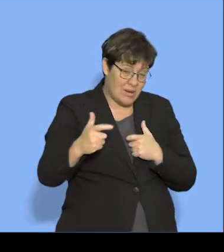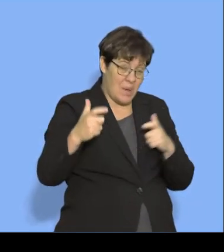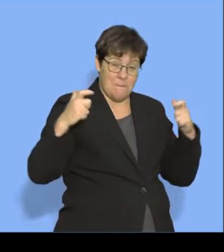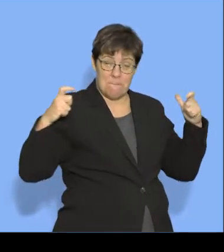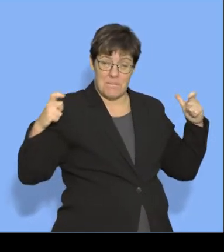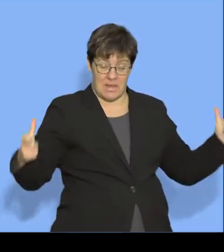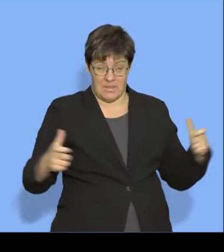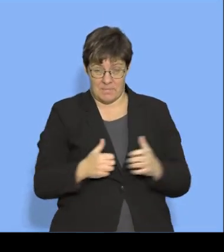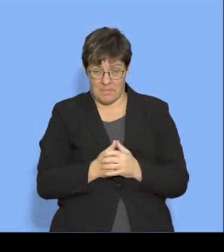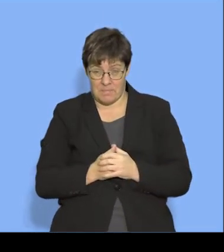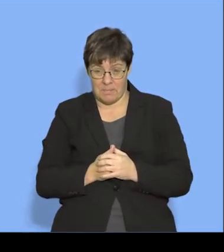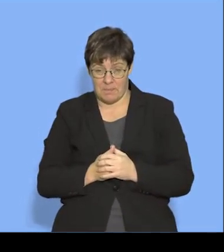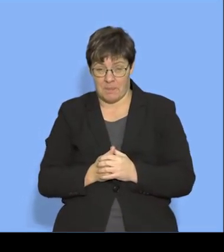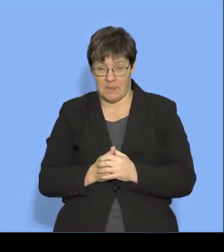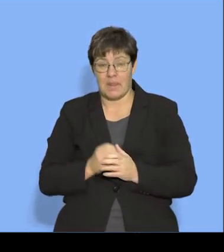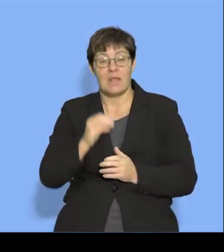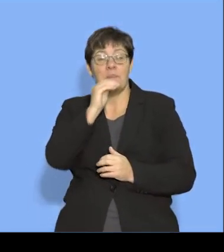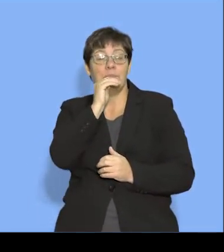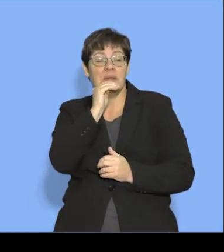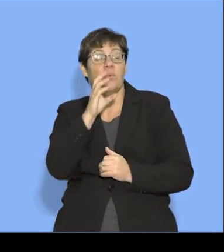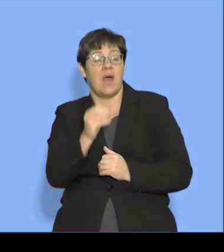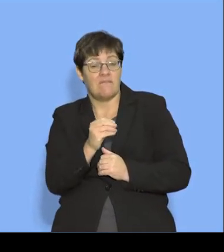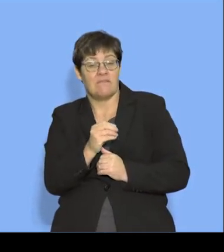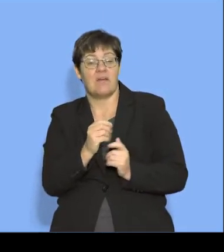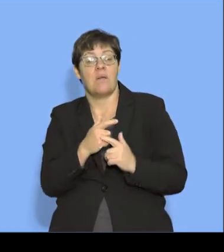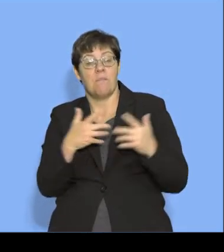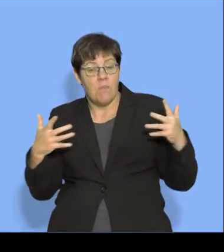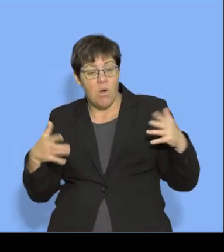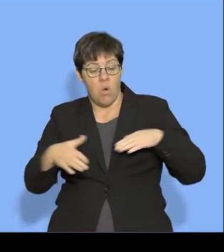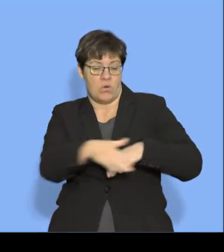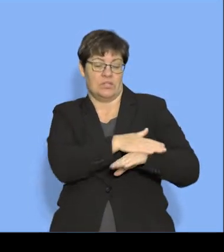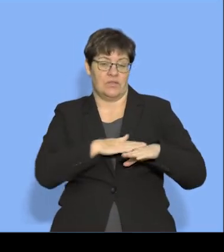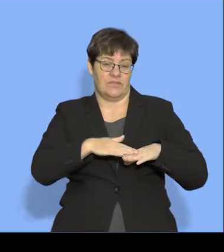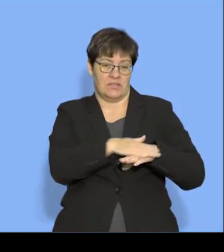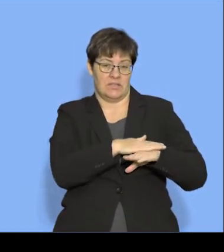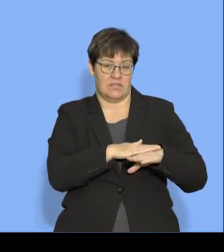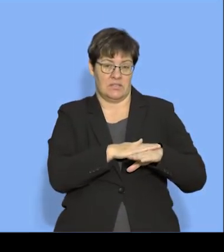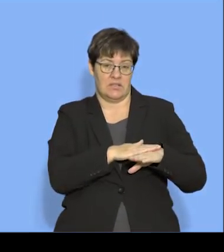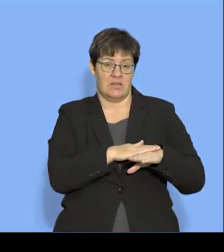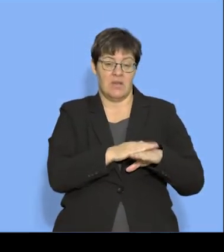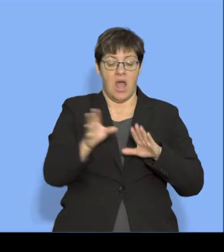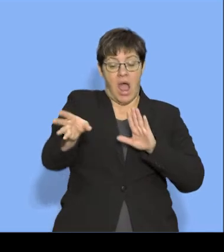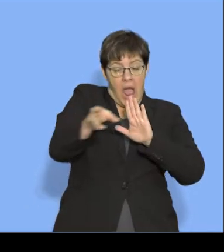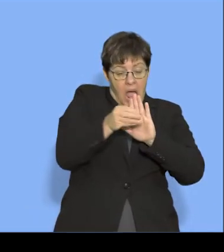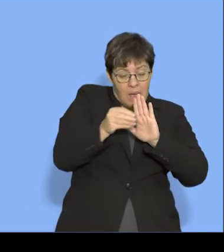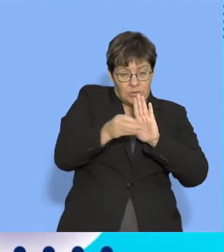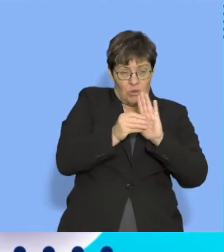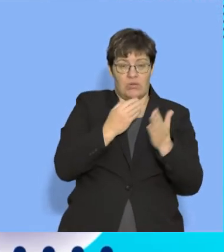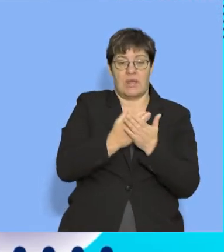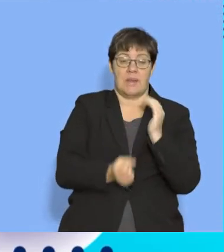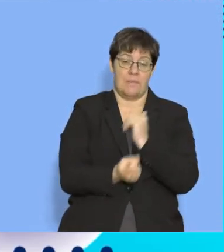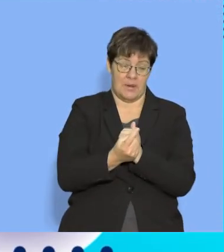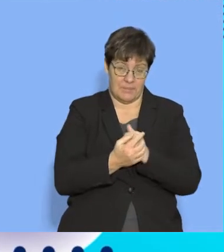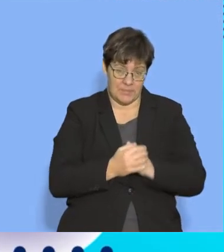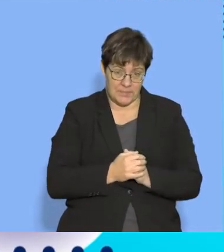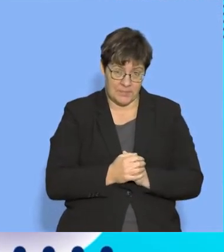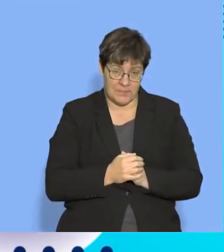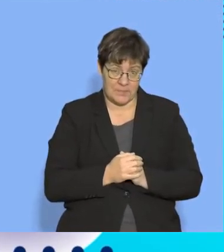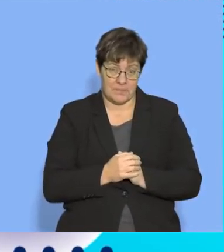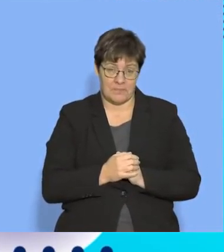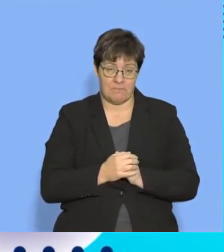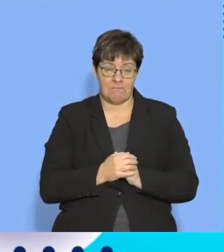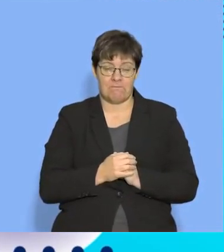becomes significantly longer. It means now we've got a larger surface through which the absorption